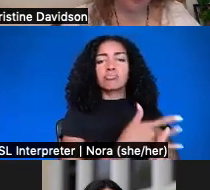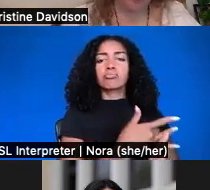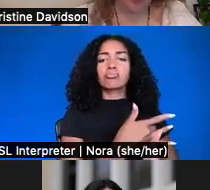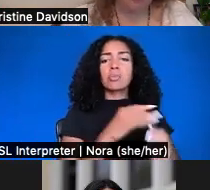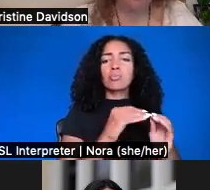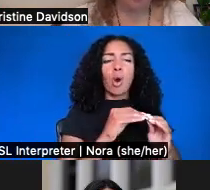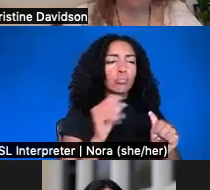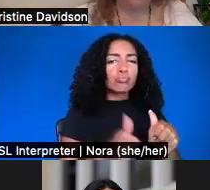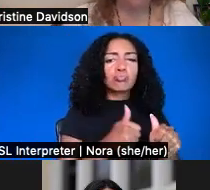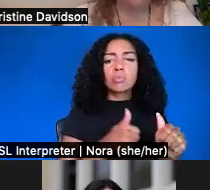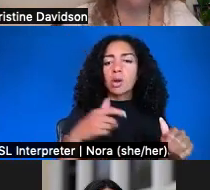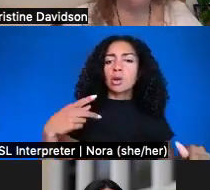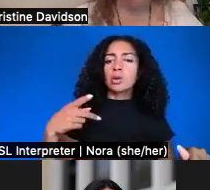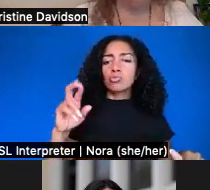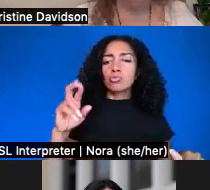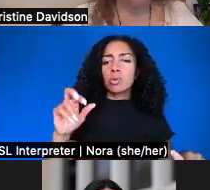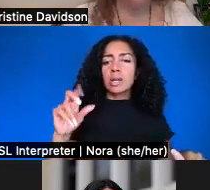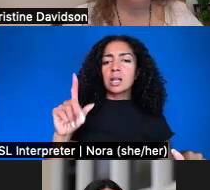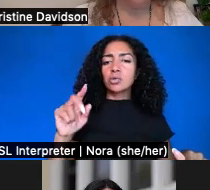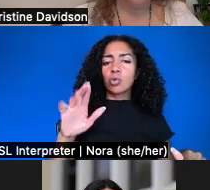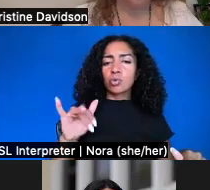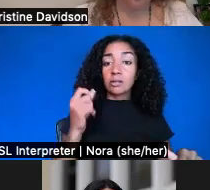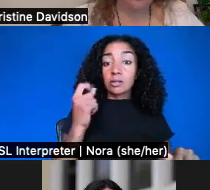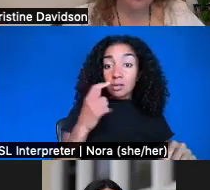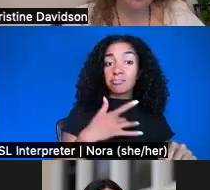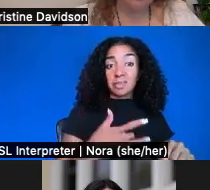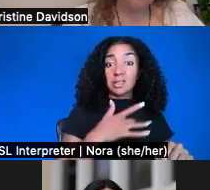sure there are crimes of opportunity, but